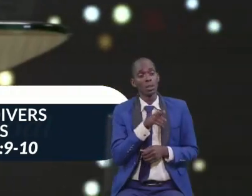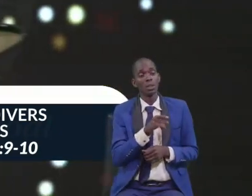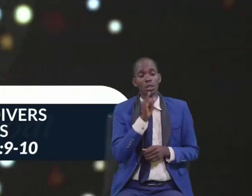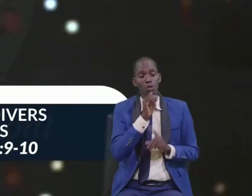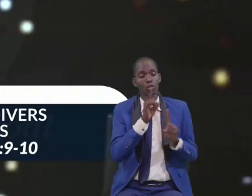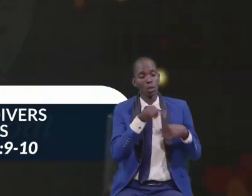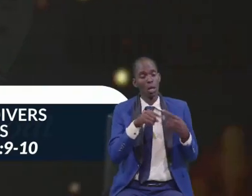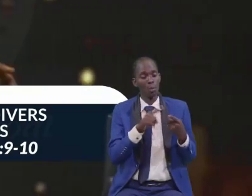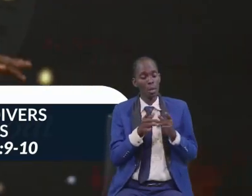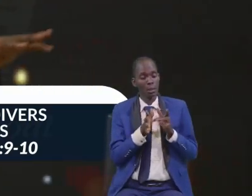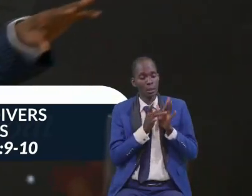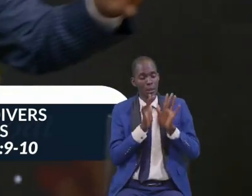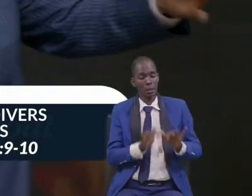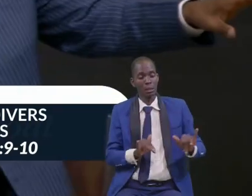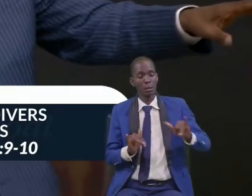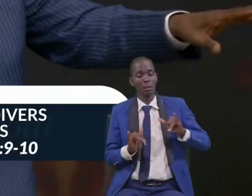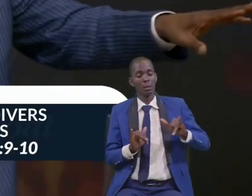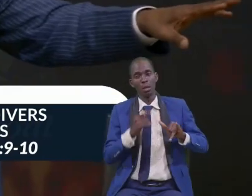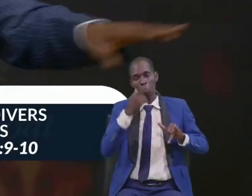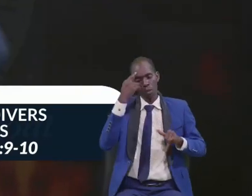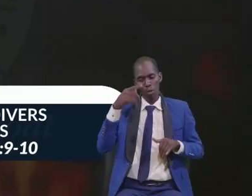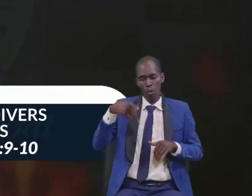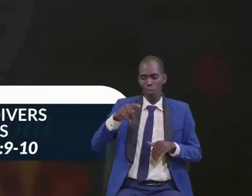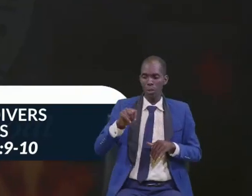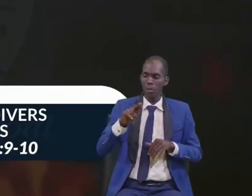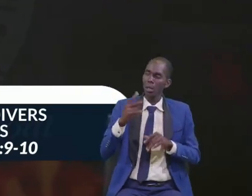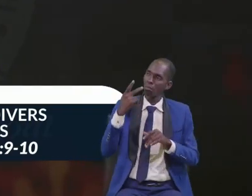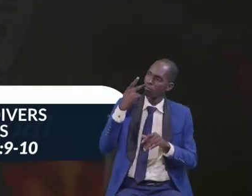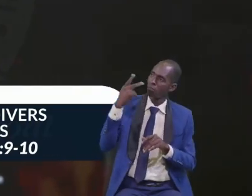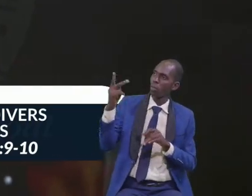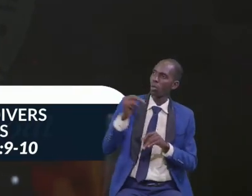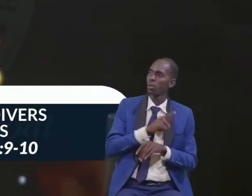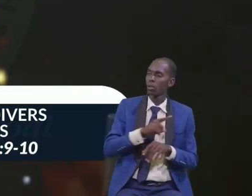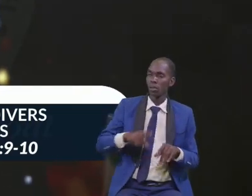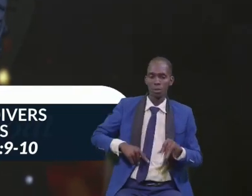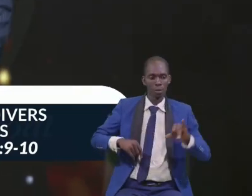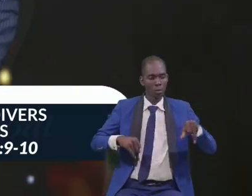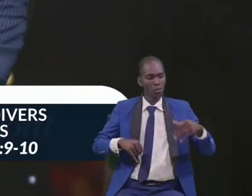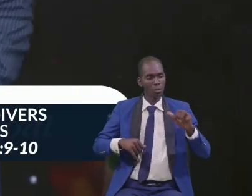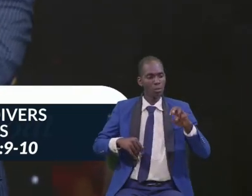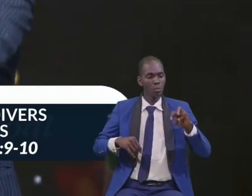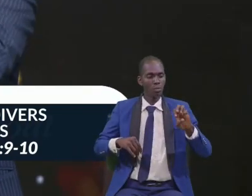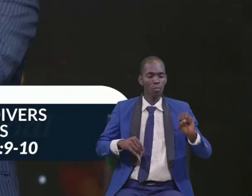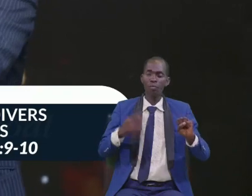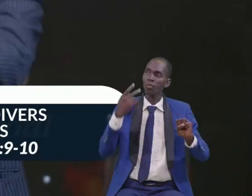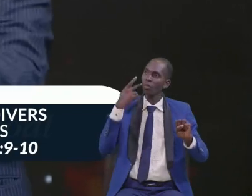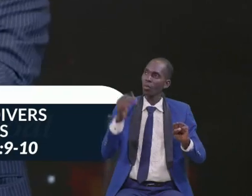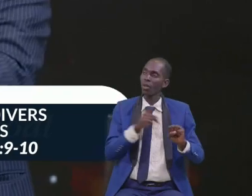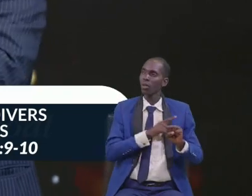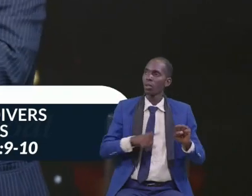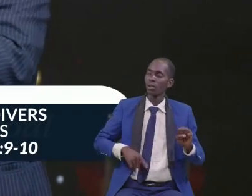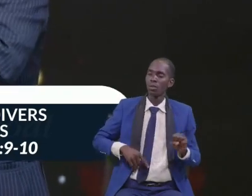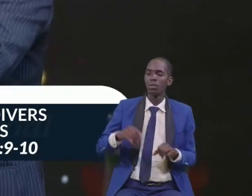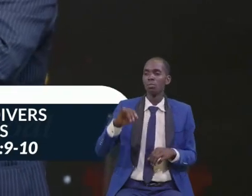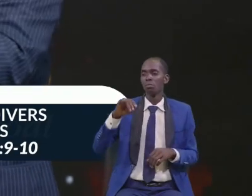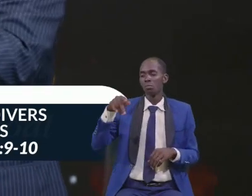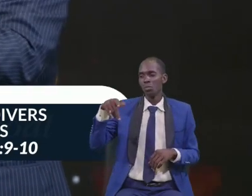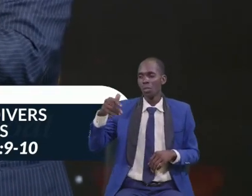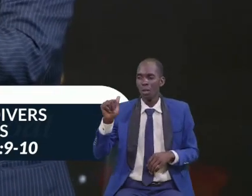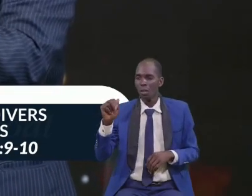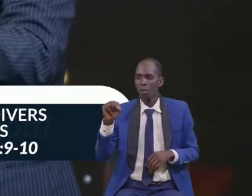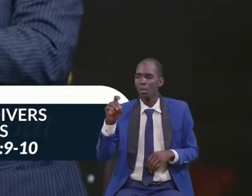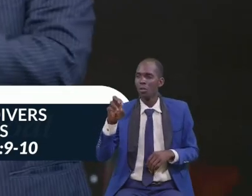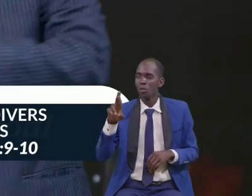like us, because Peter saw the Lord, and James saw the Lord, and John and all of them, all